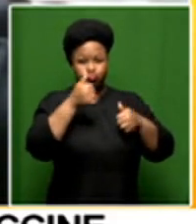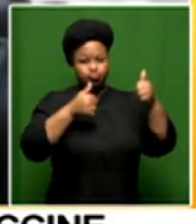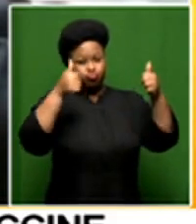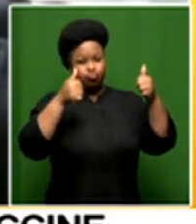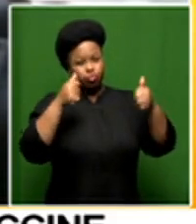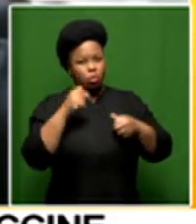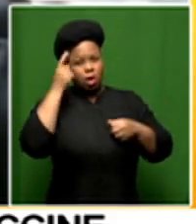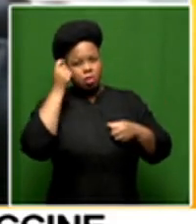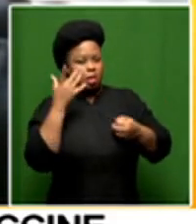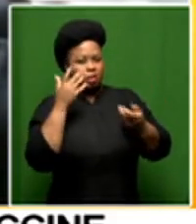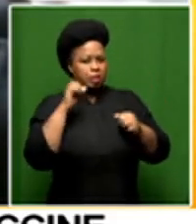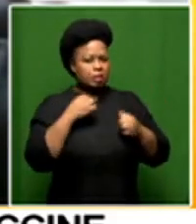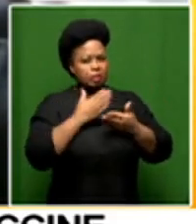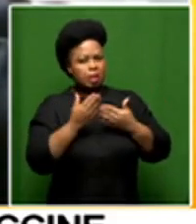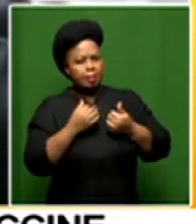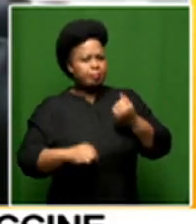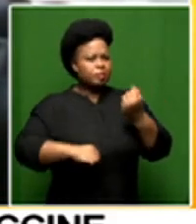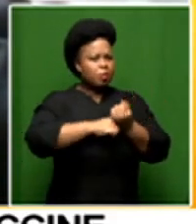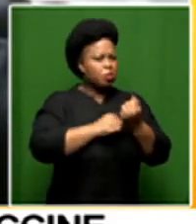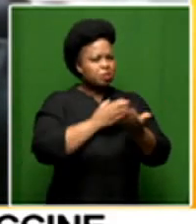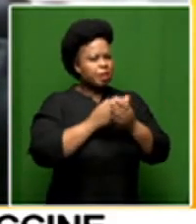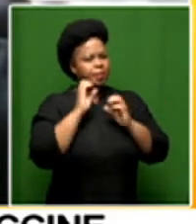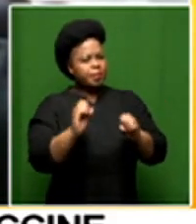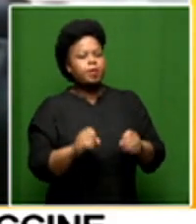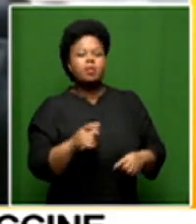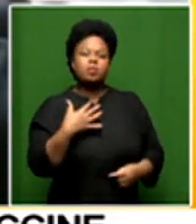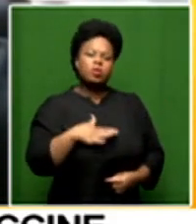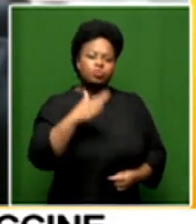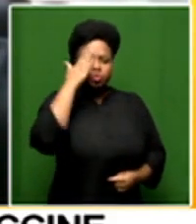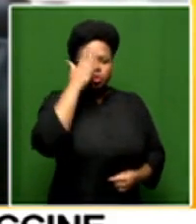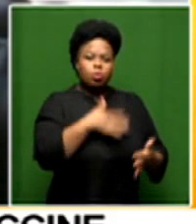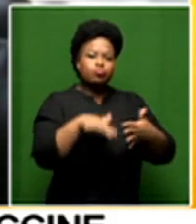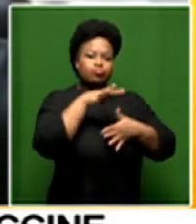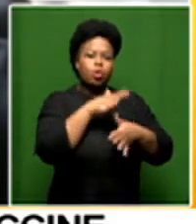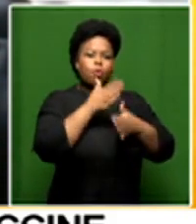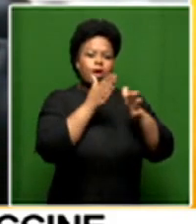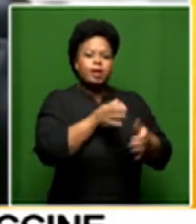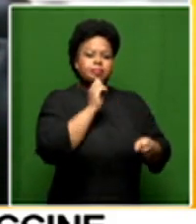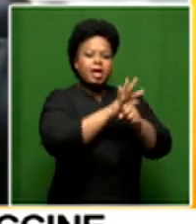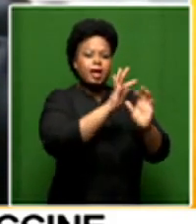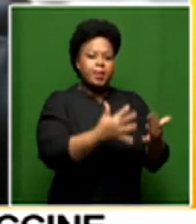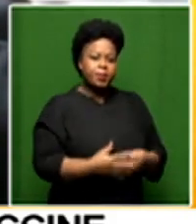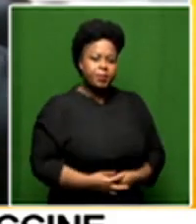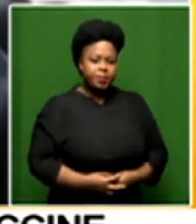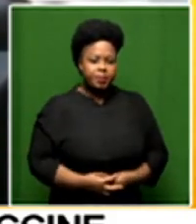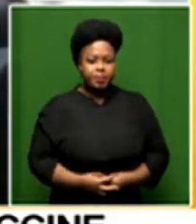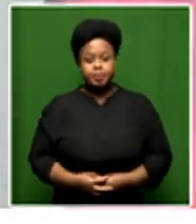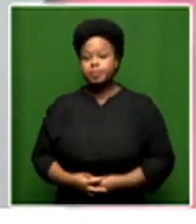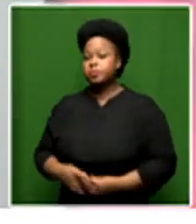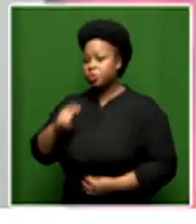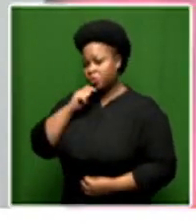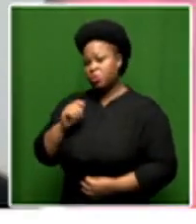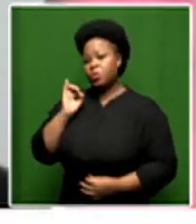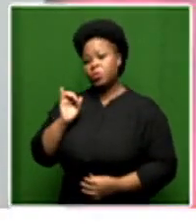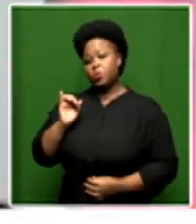at. But how has this impacted healthcare workers, frontline workers specifically? It's very badly,